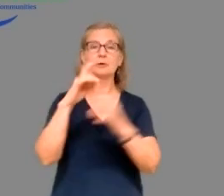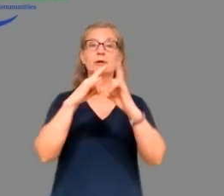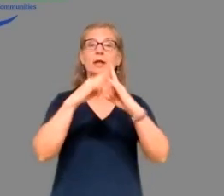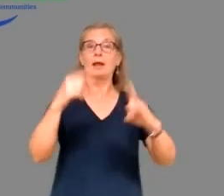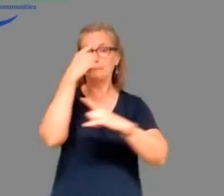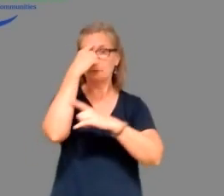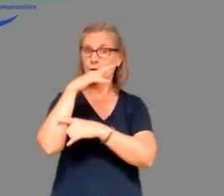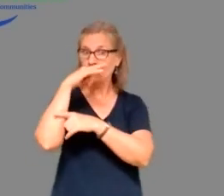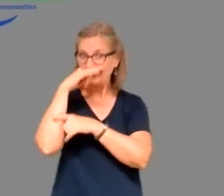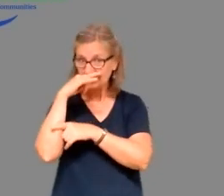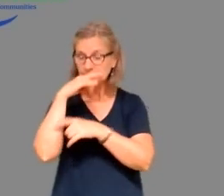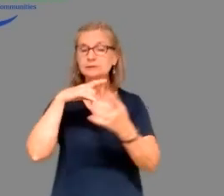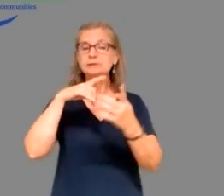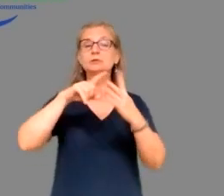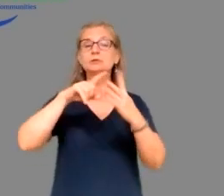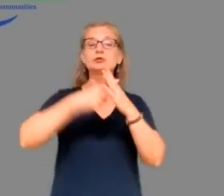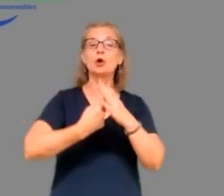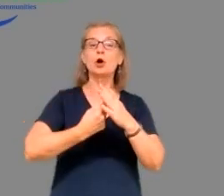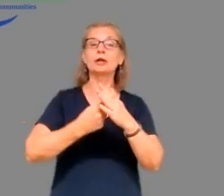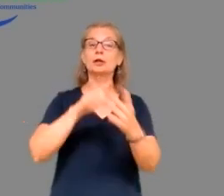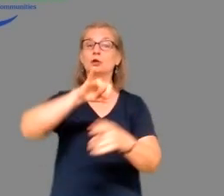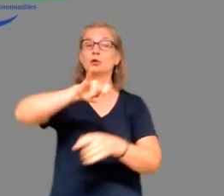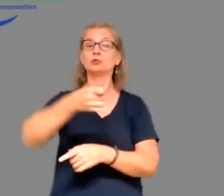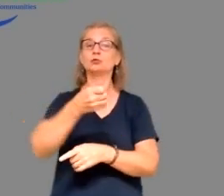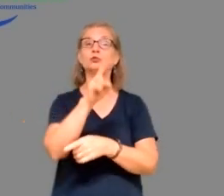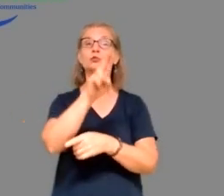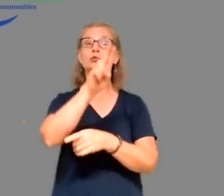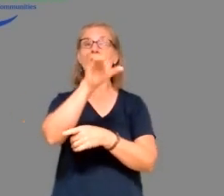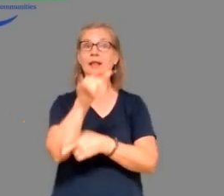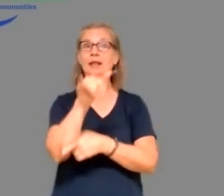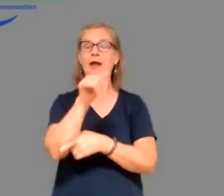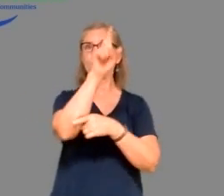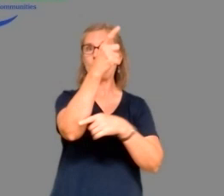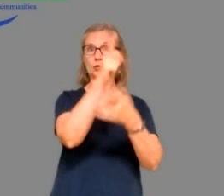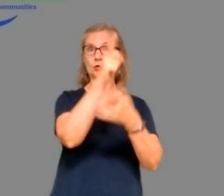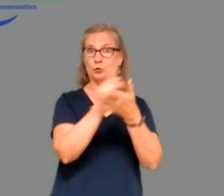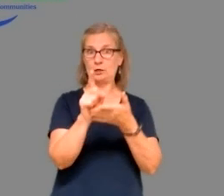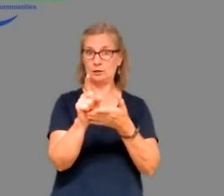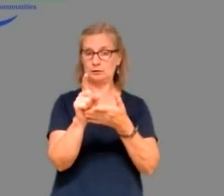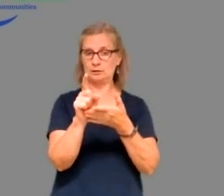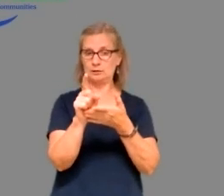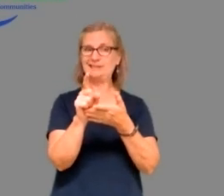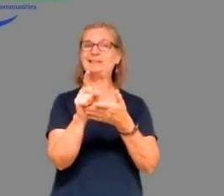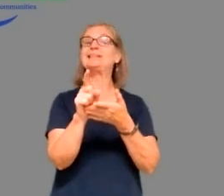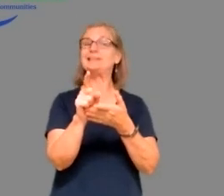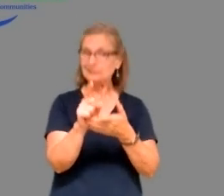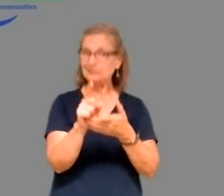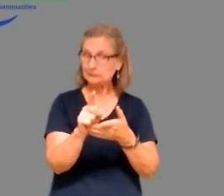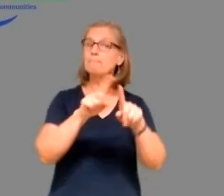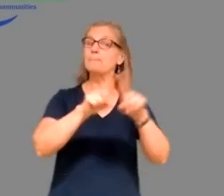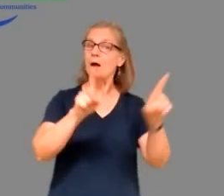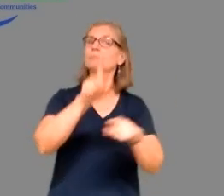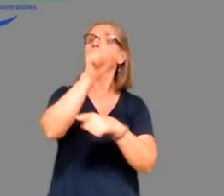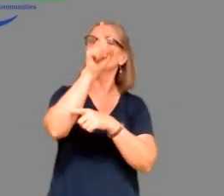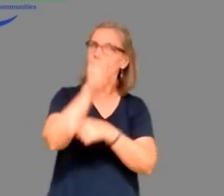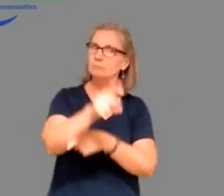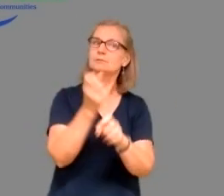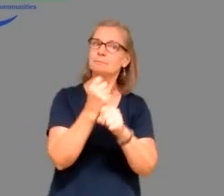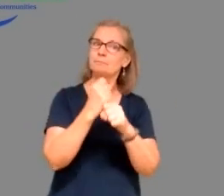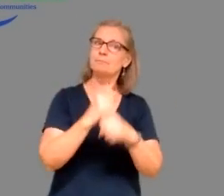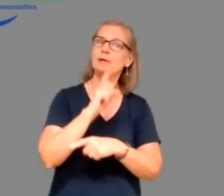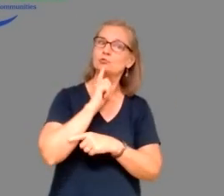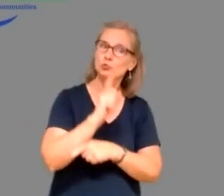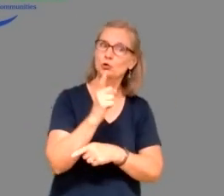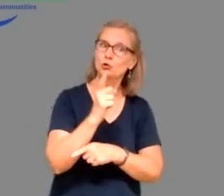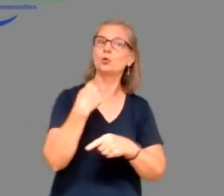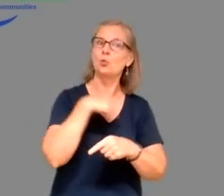July. With this approval, there are several items we need to make sure that we are keeping up with all the restrictions in place due to